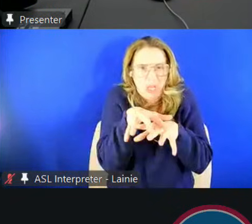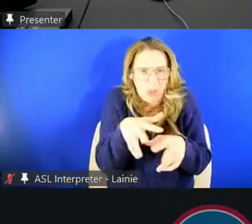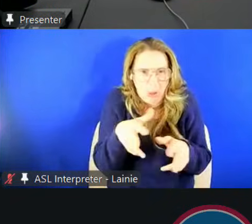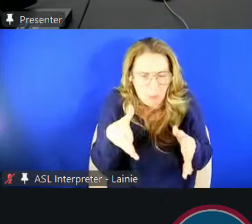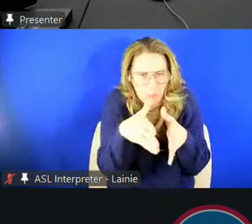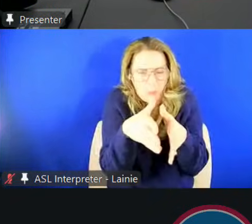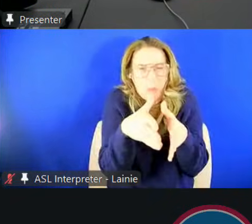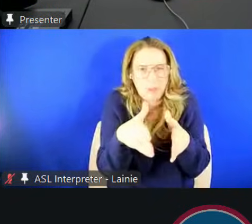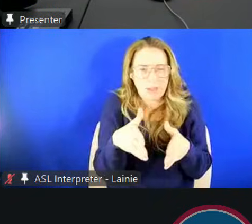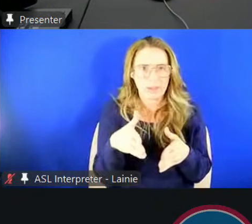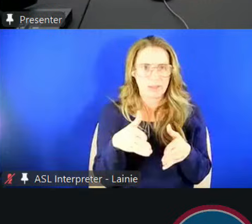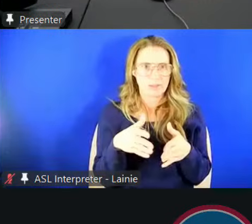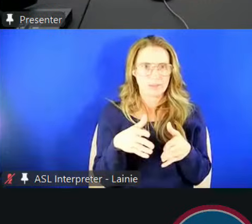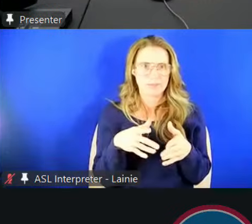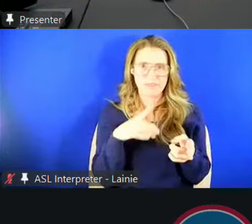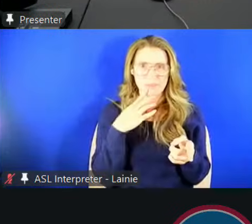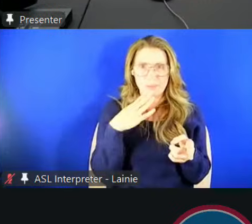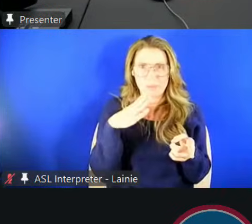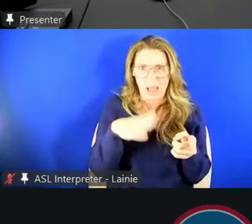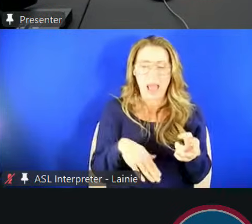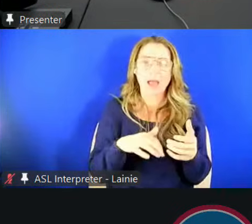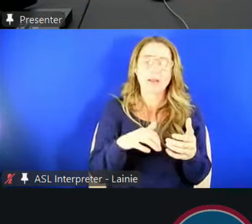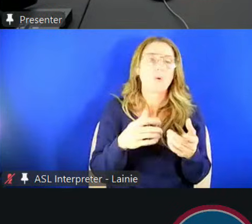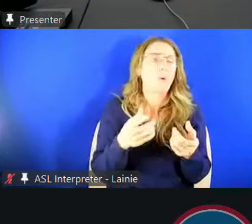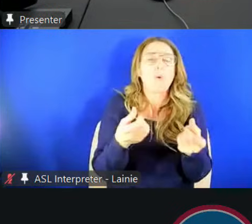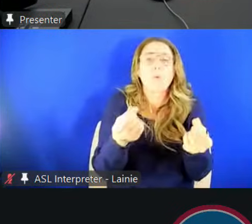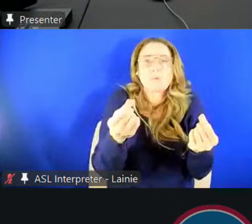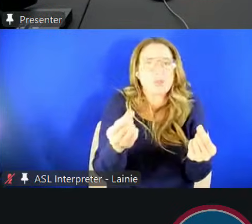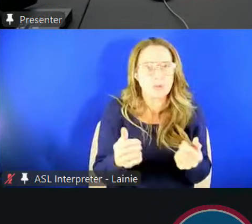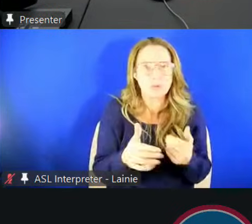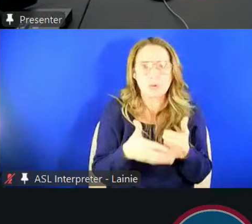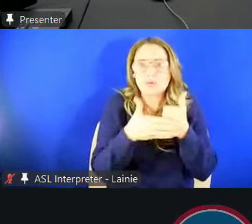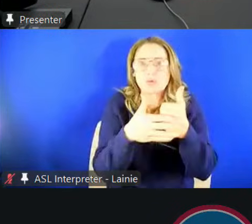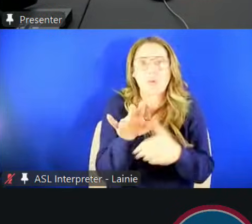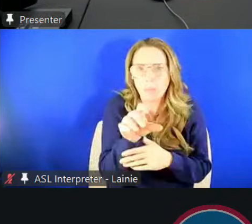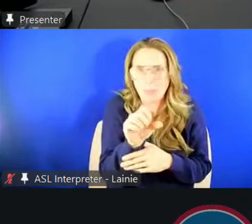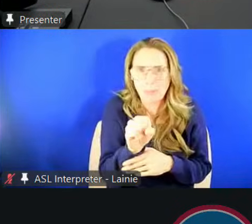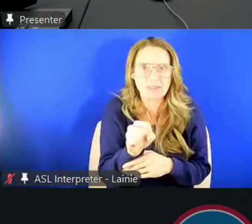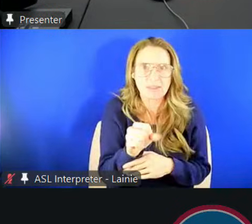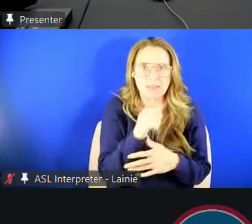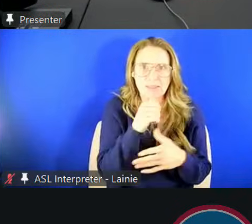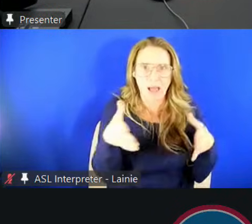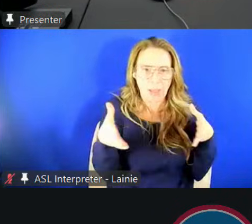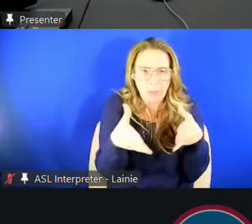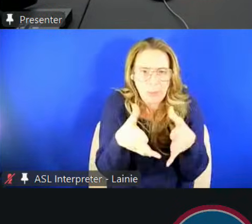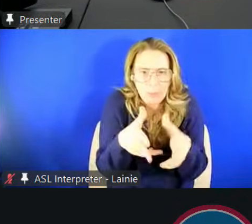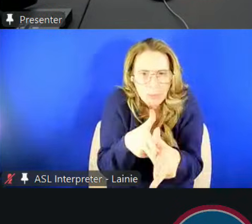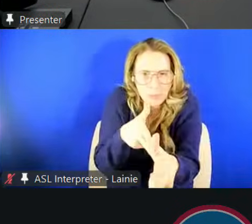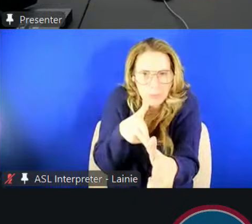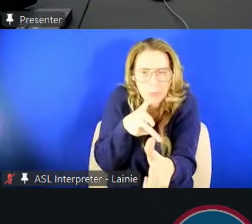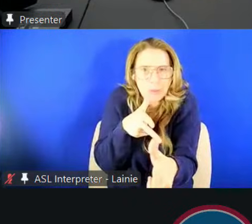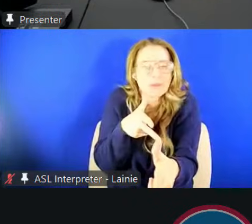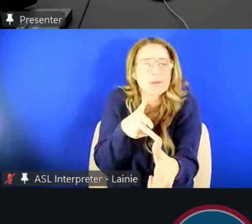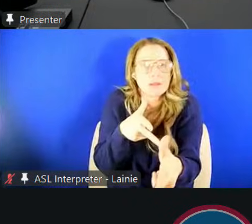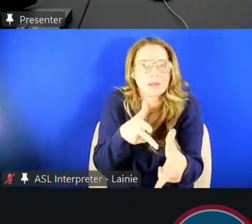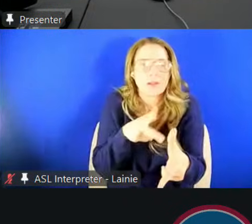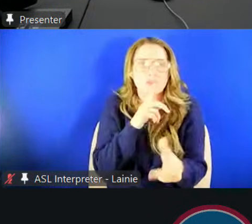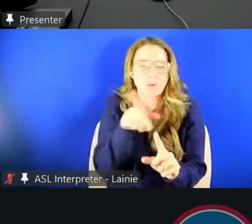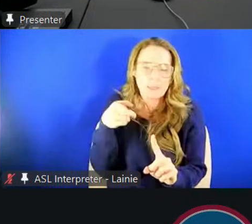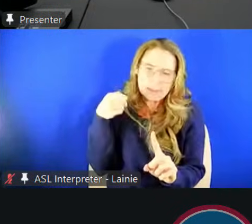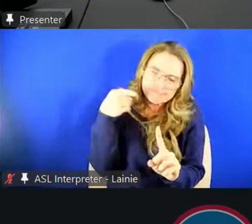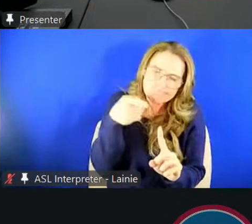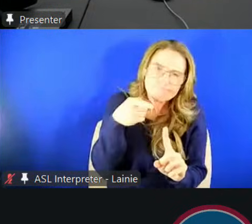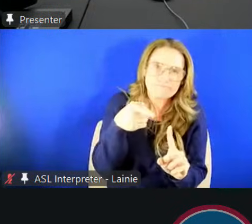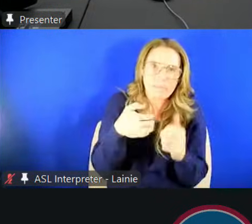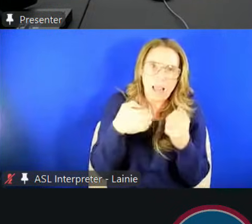that, are really bad just to get the buses unstuck, stop from bunching so much. So it's really just targeted efforts at